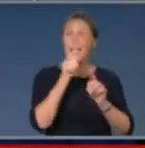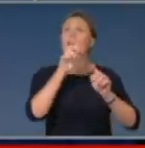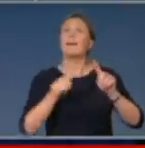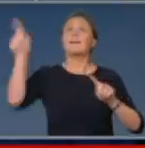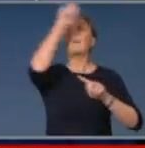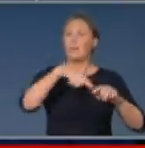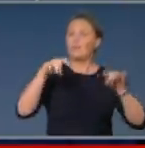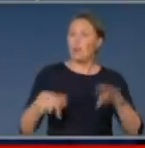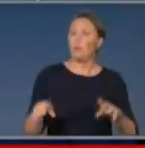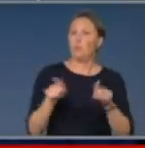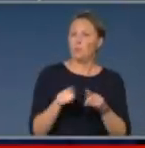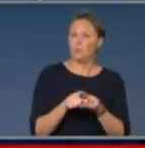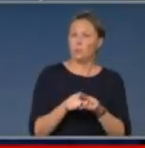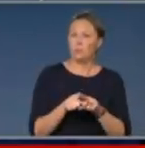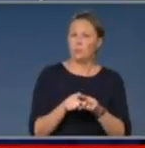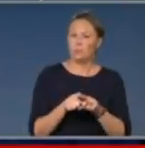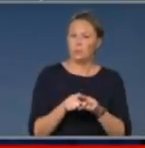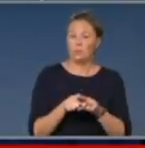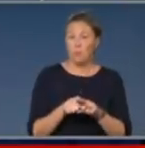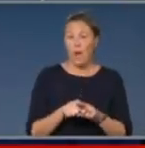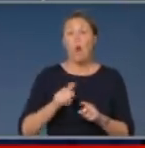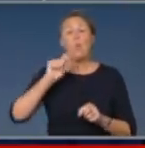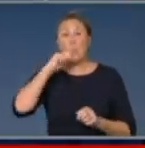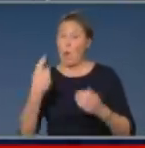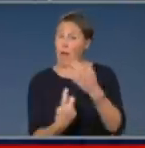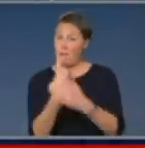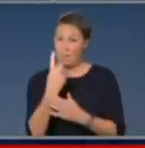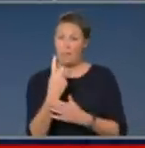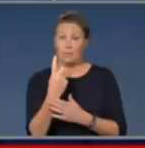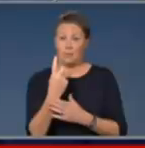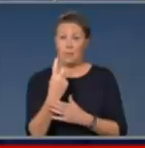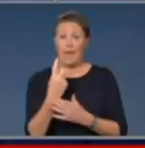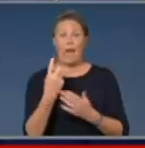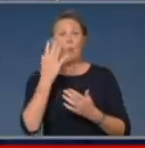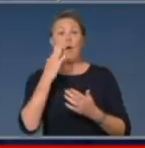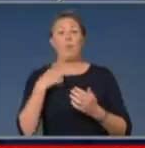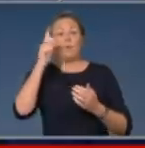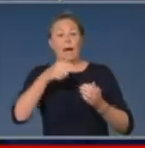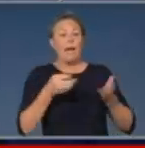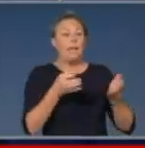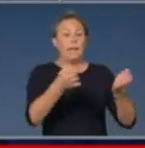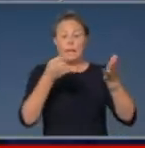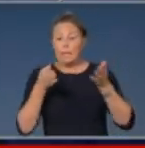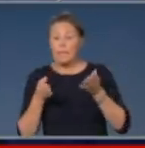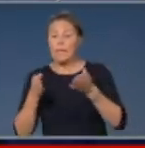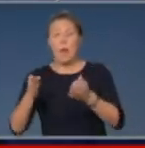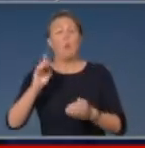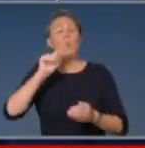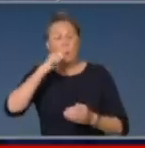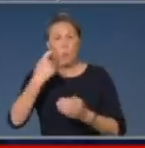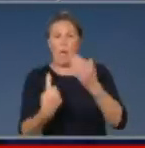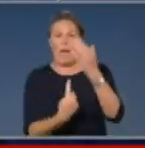with those outbreaks will be one of the things we will have to live with when we're in a position of having further eased restrictions across the